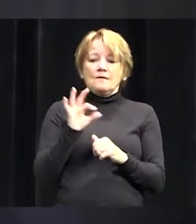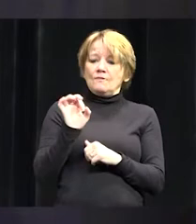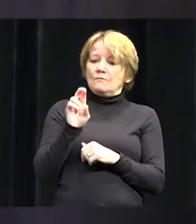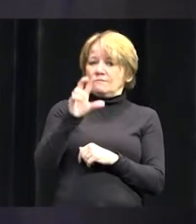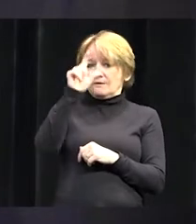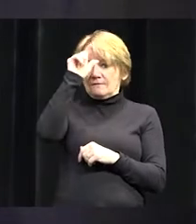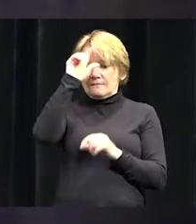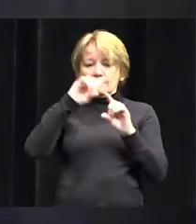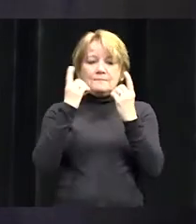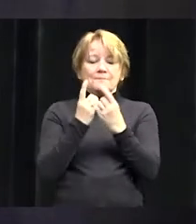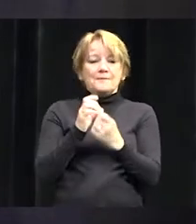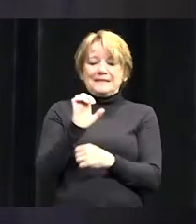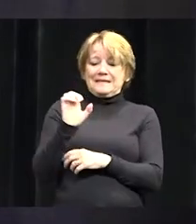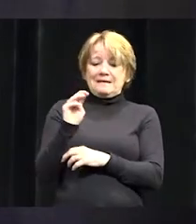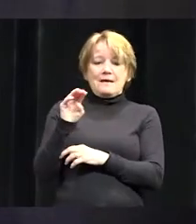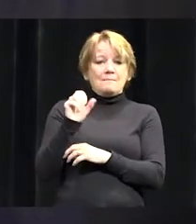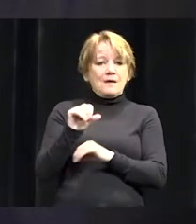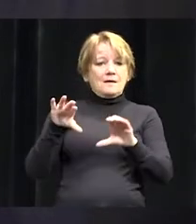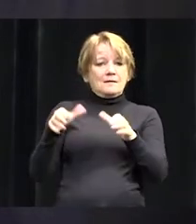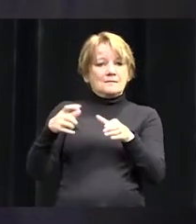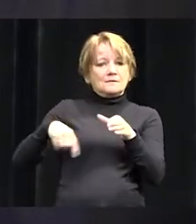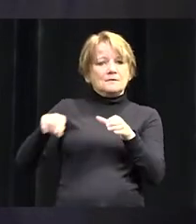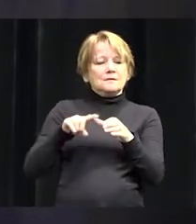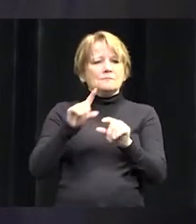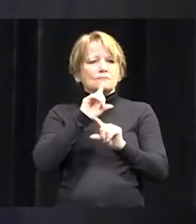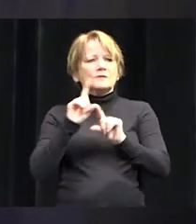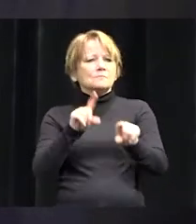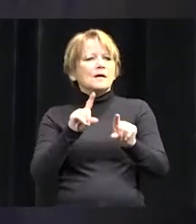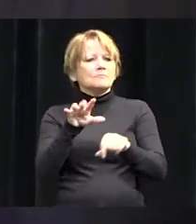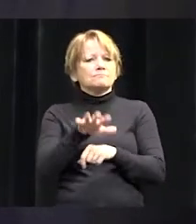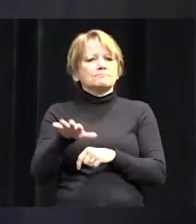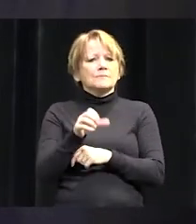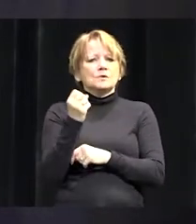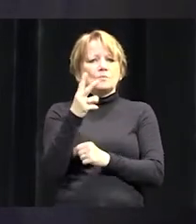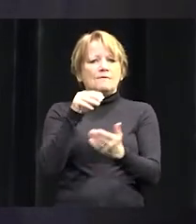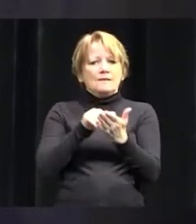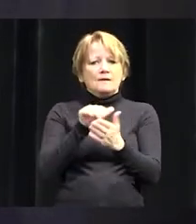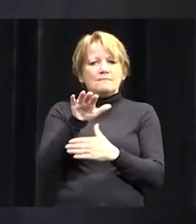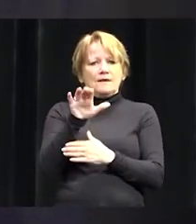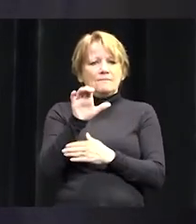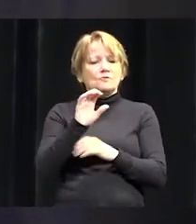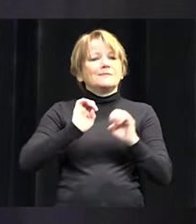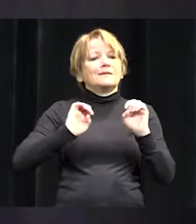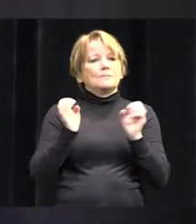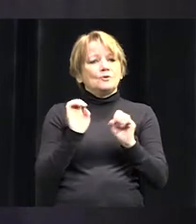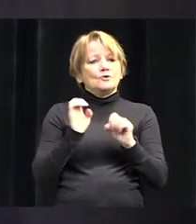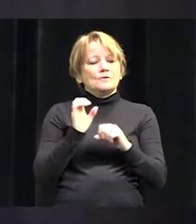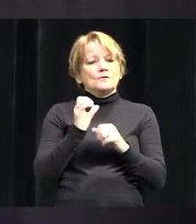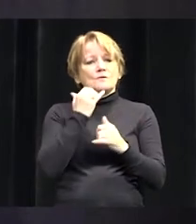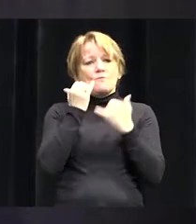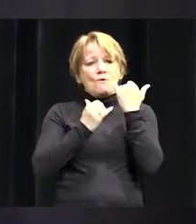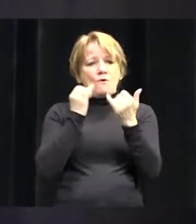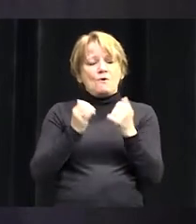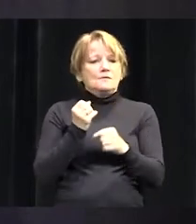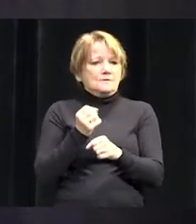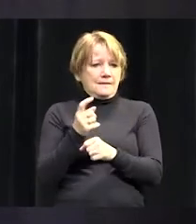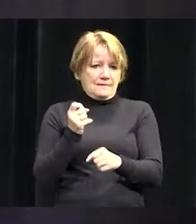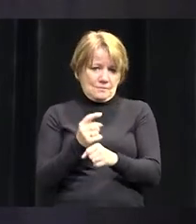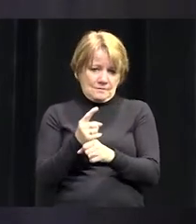the four of the fire department's ems unit responds to approximately twelve thousand five hundred emergency calls